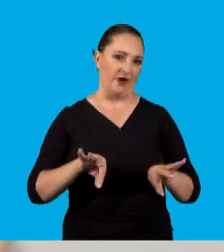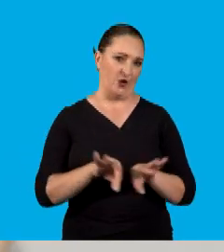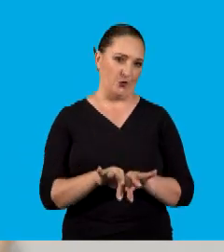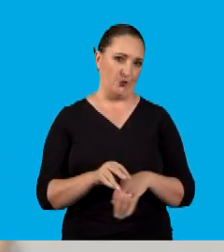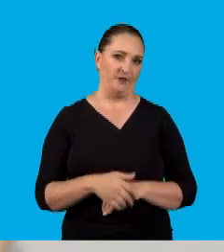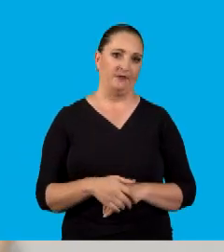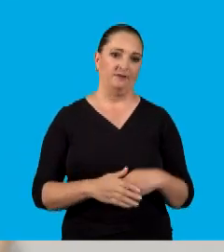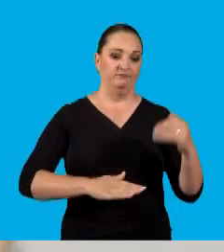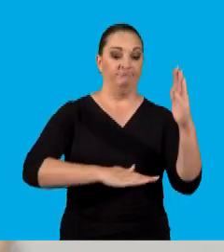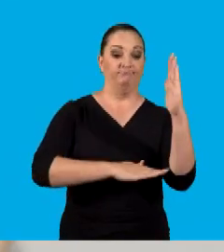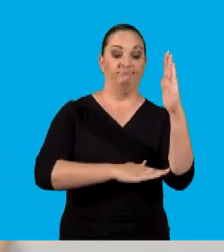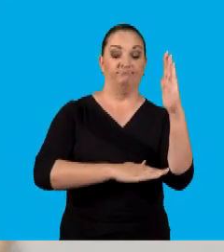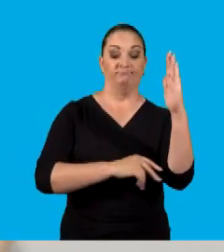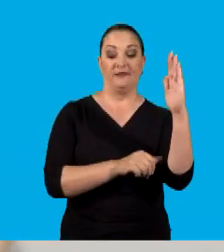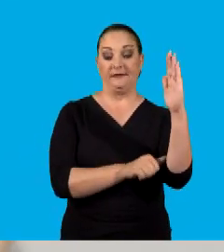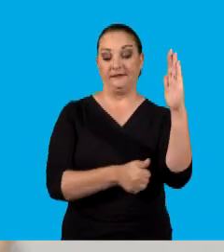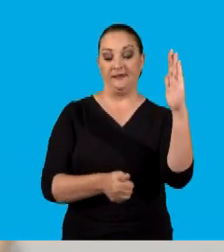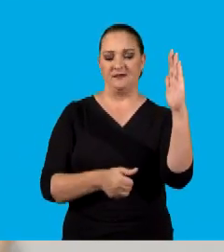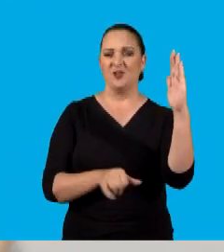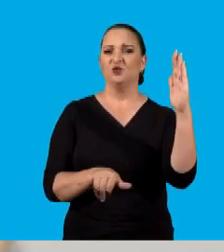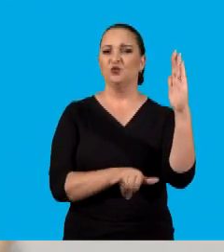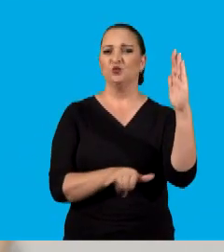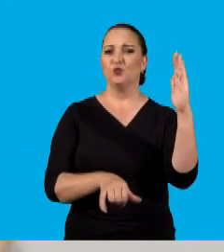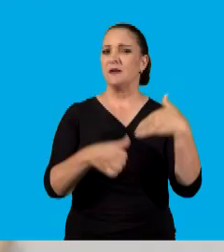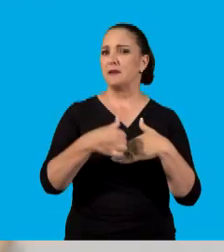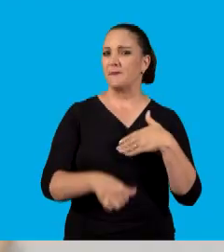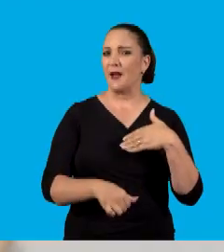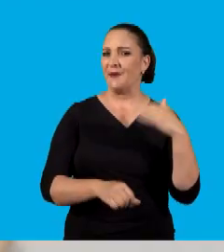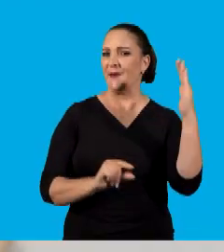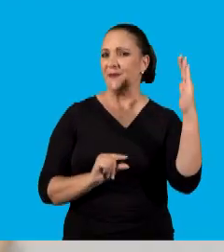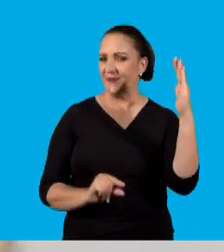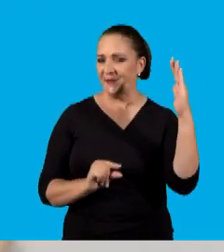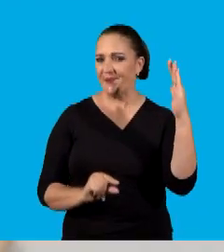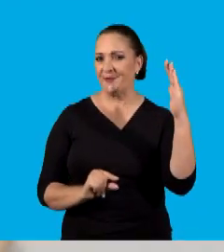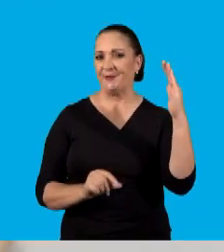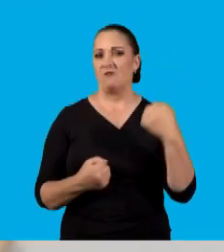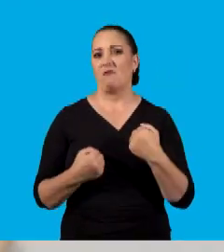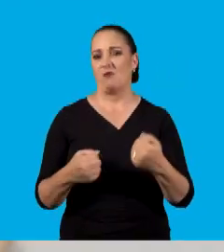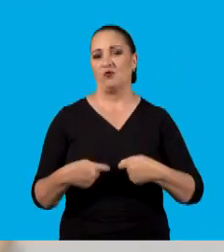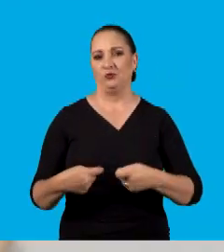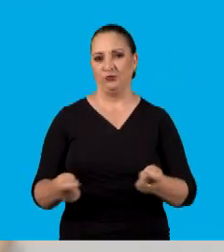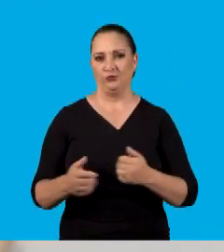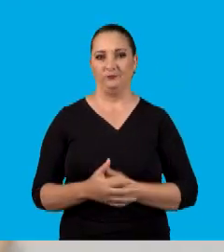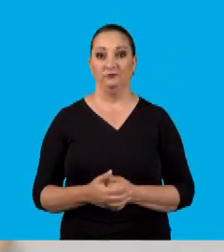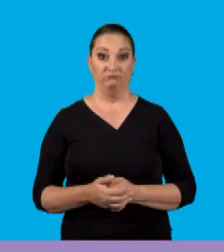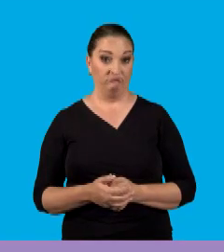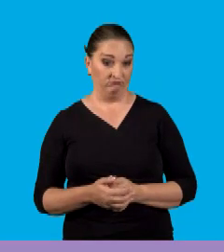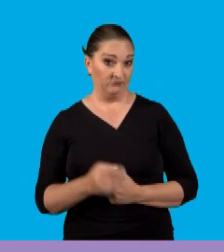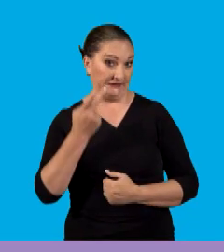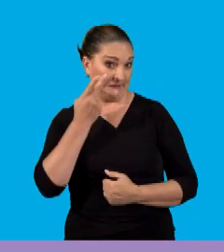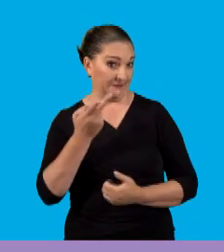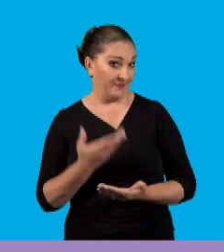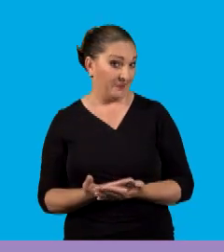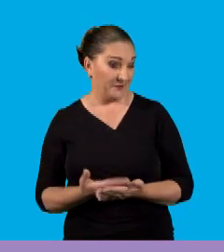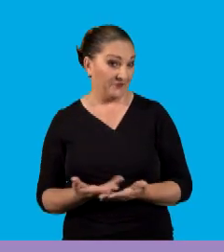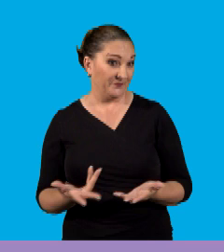value vertically. So we are going to identify the month that has the minimum number of cars sold. Can